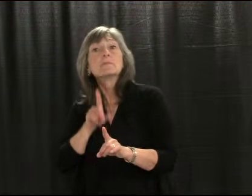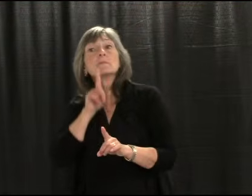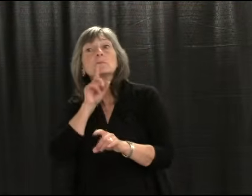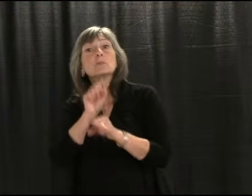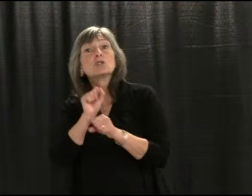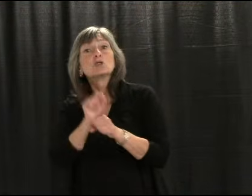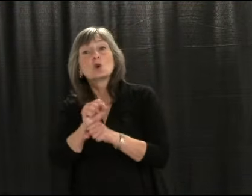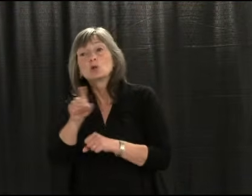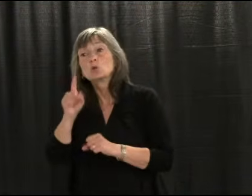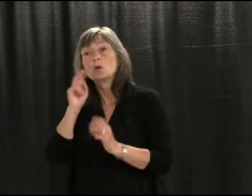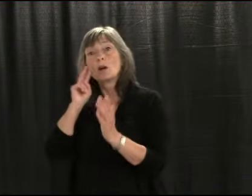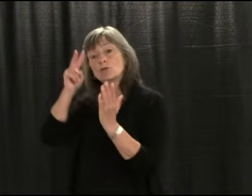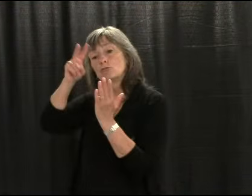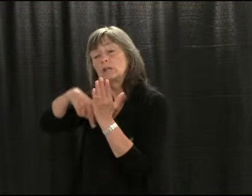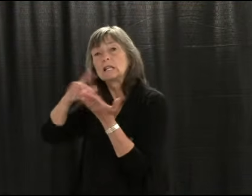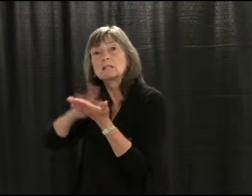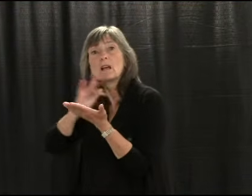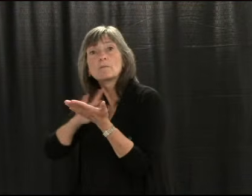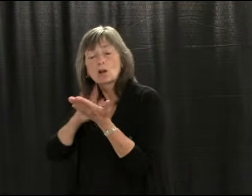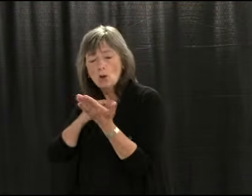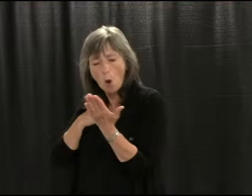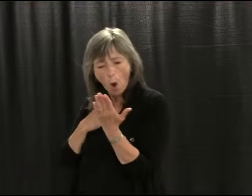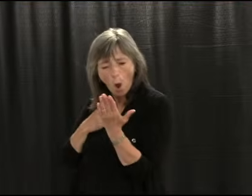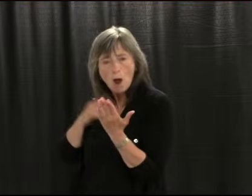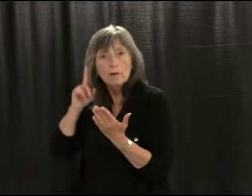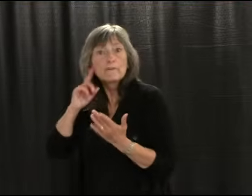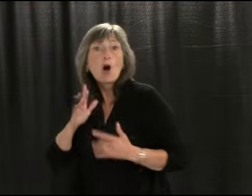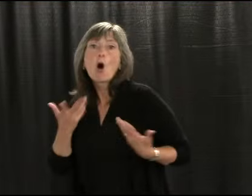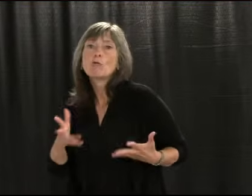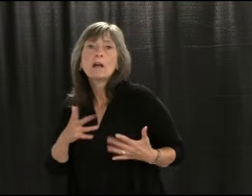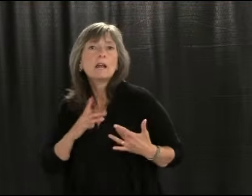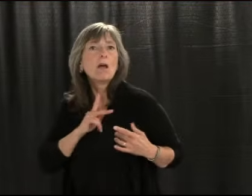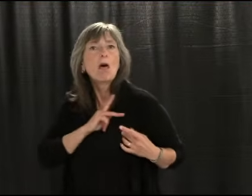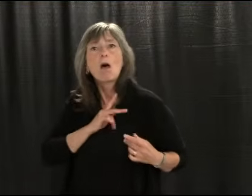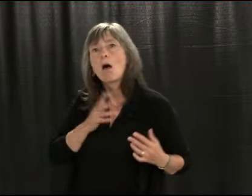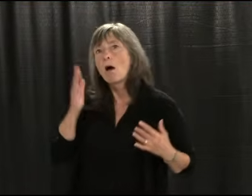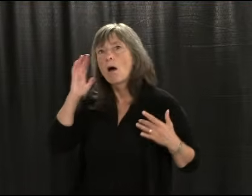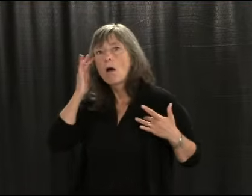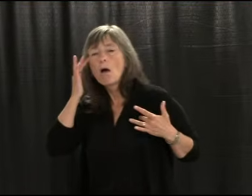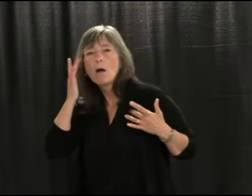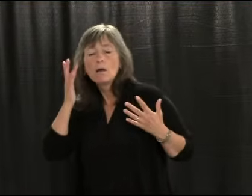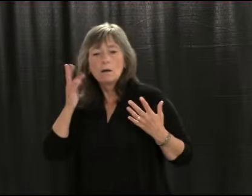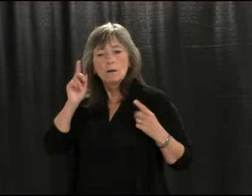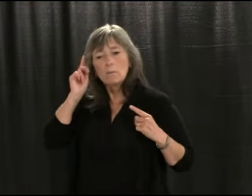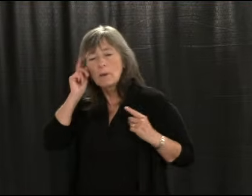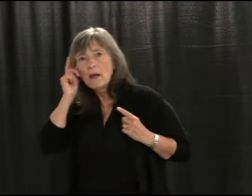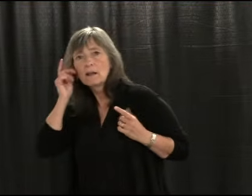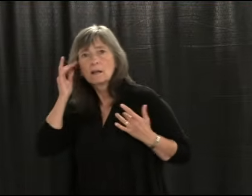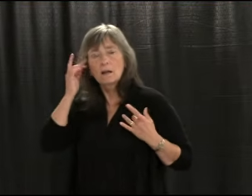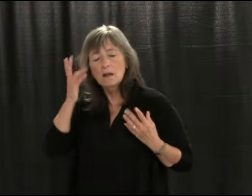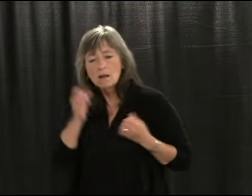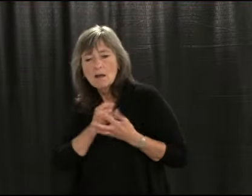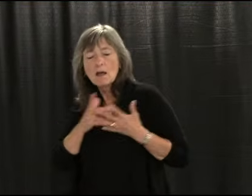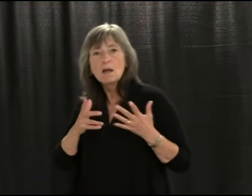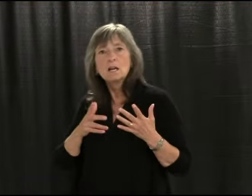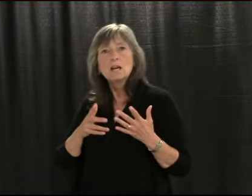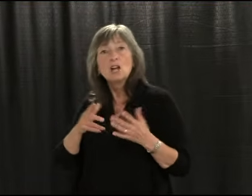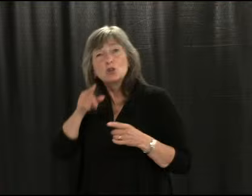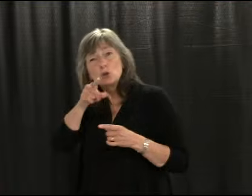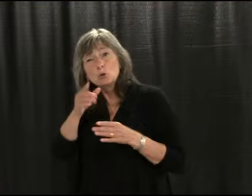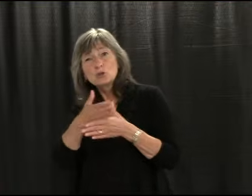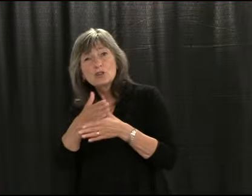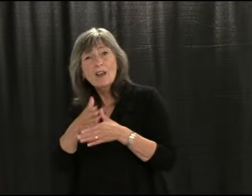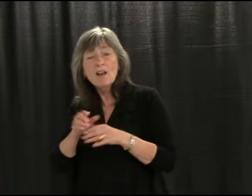into the anxiety that people are feeling right now in a very real way by spreading rumors or sharing false informations. Updates